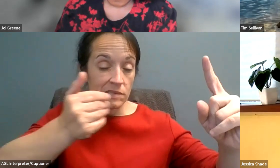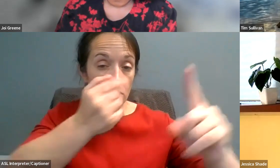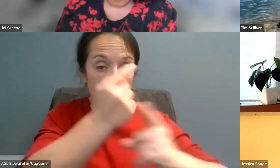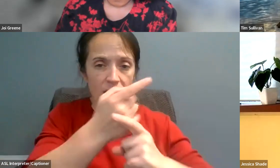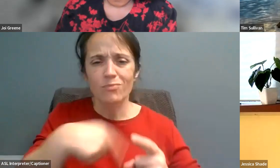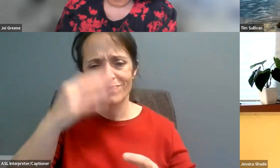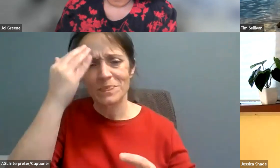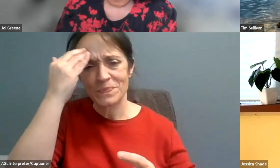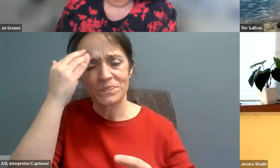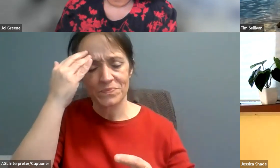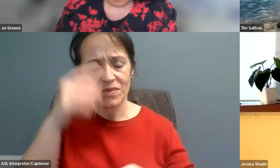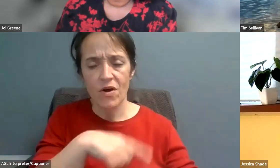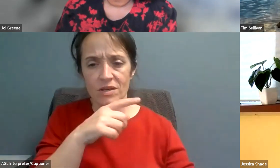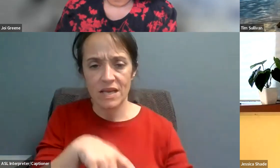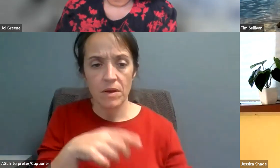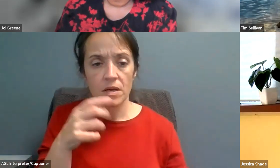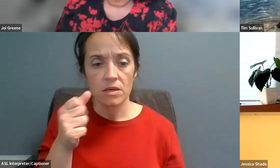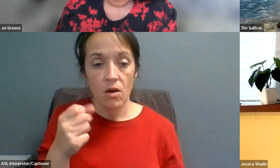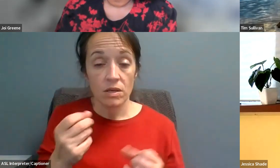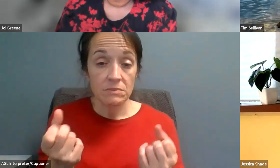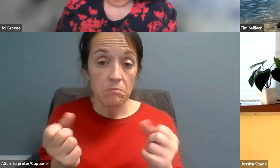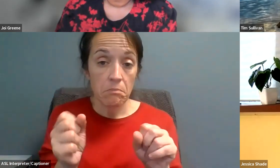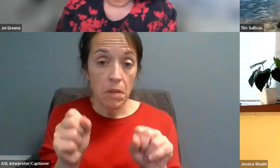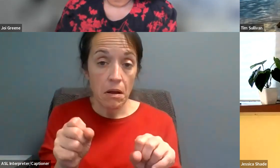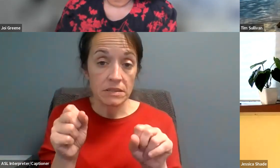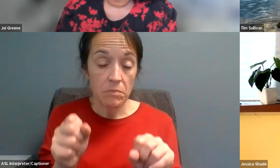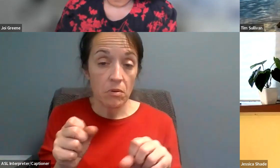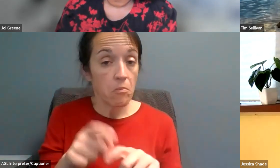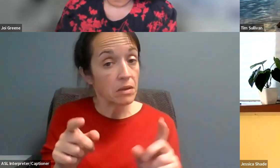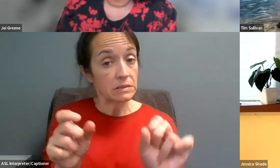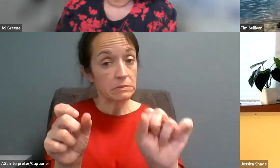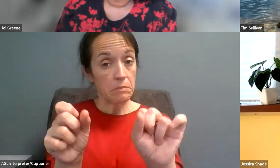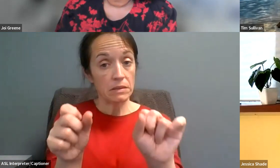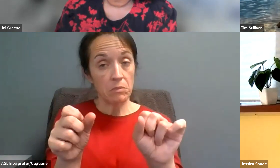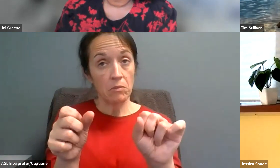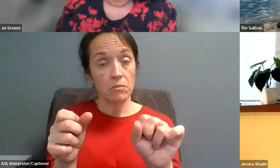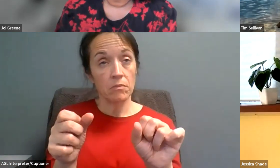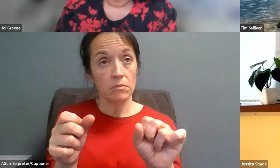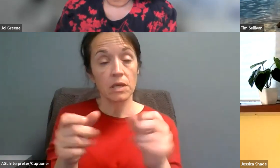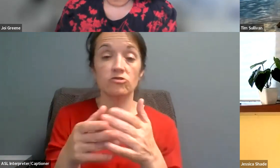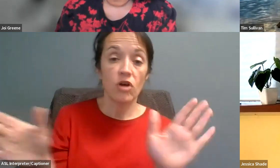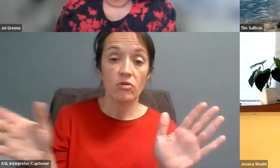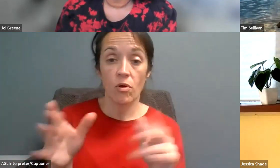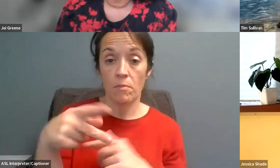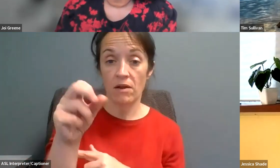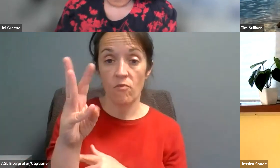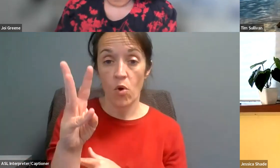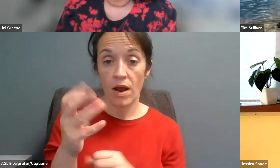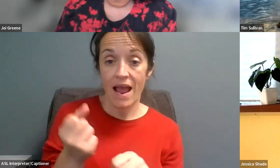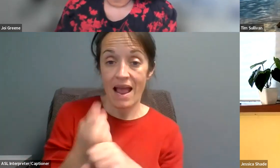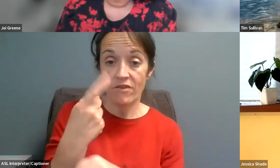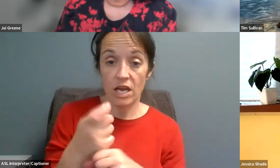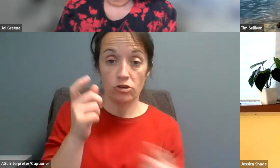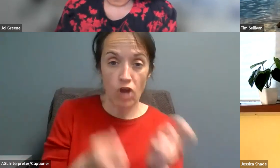it could be possible for a plan of work to change very little from one year to another. So including